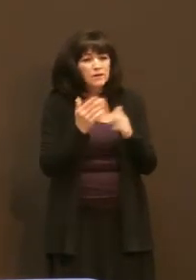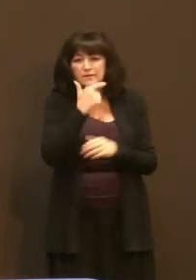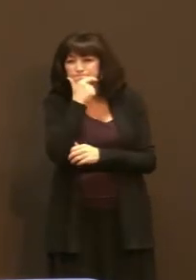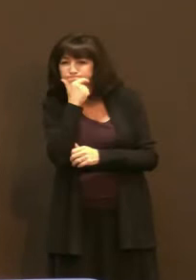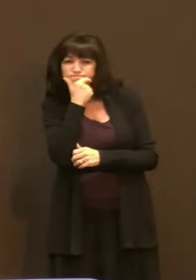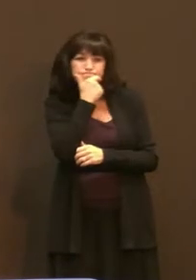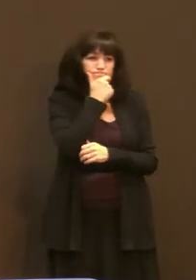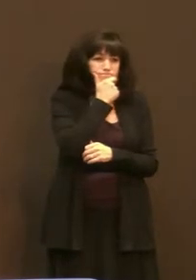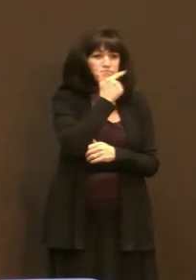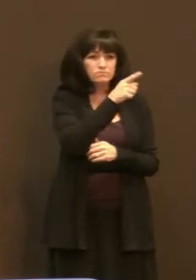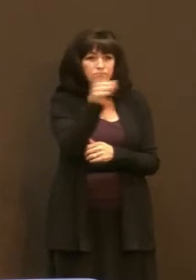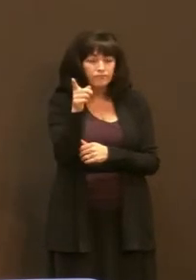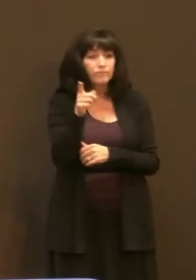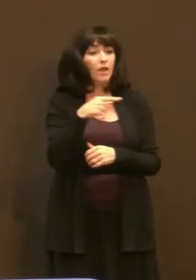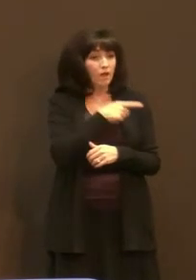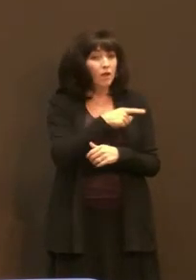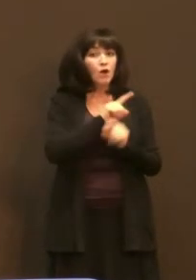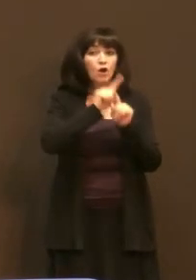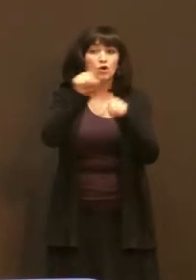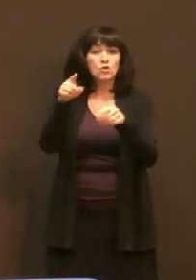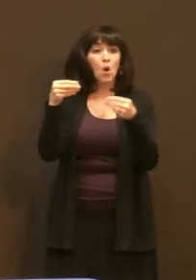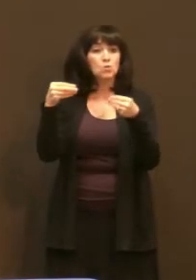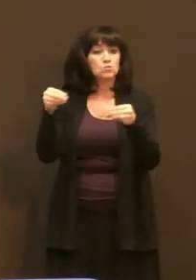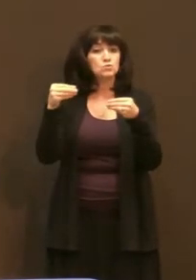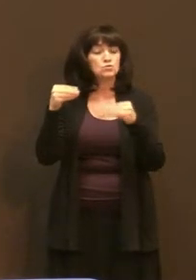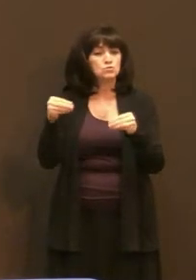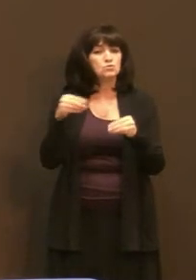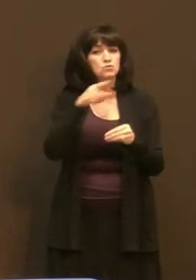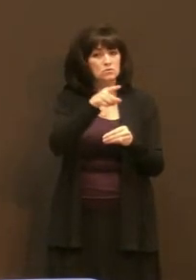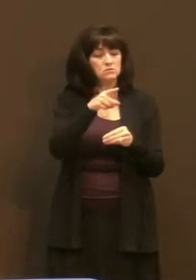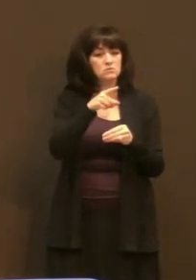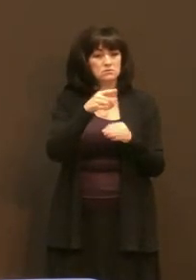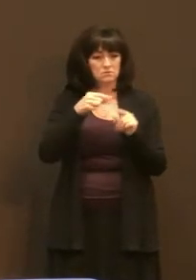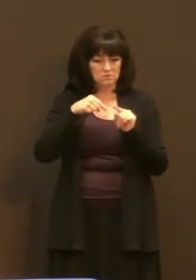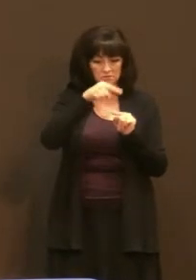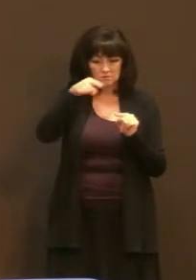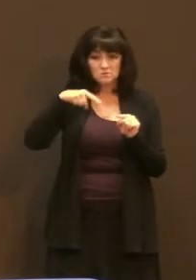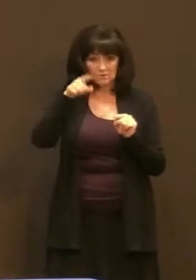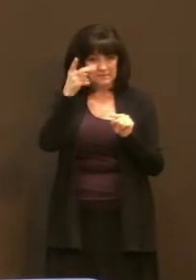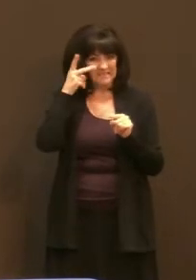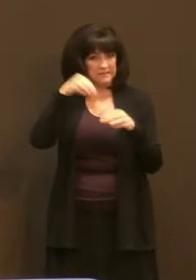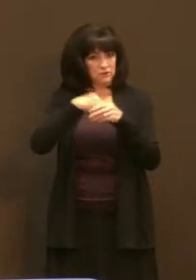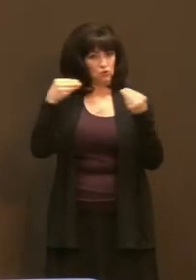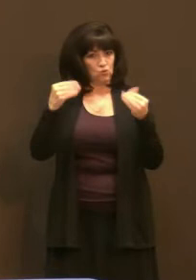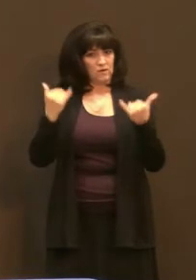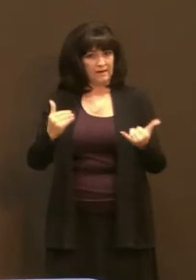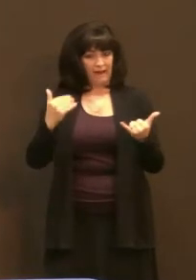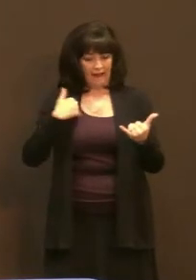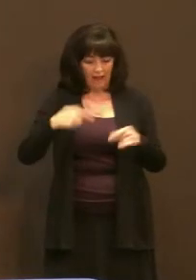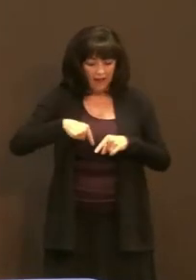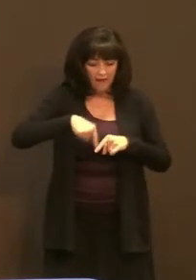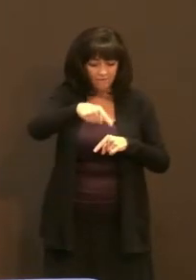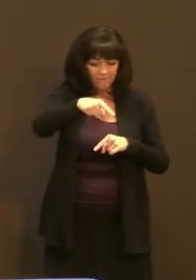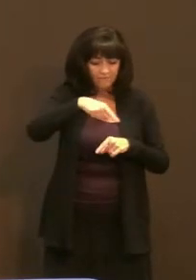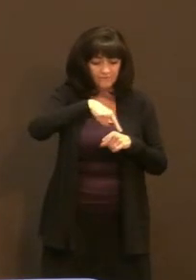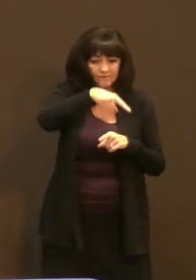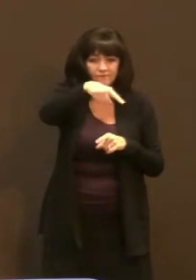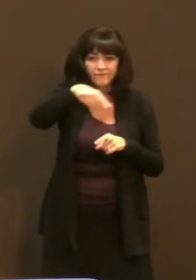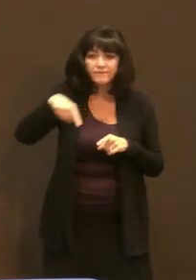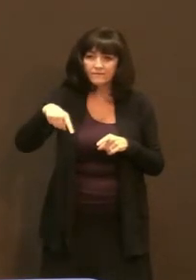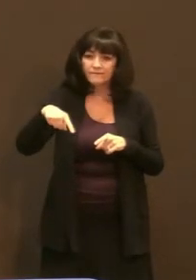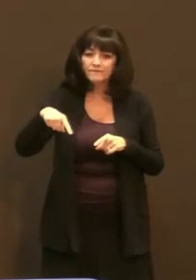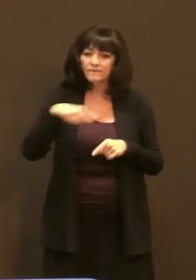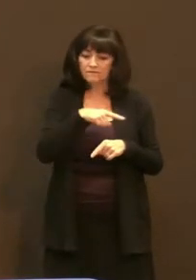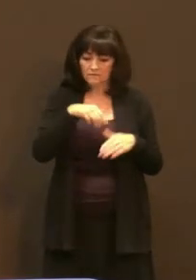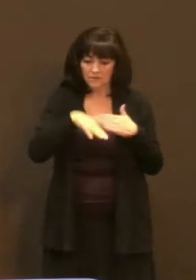walking through the store. A lot of stores now have arrows on the floor and are doing one-way directions, which